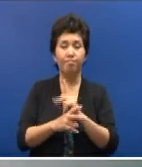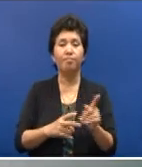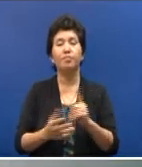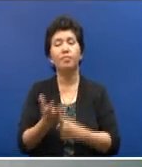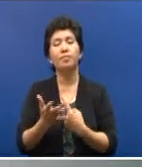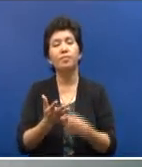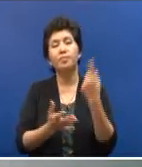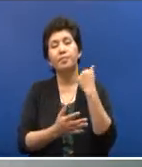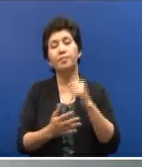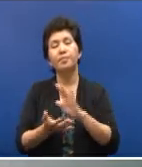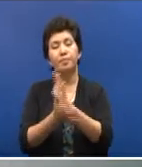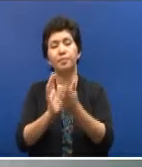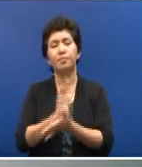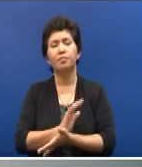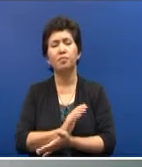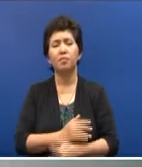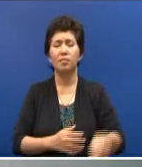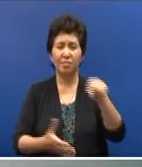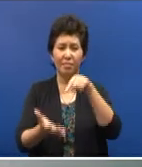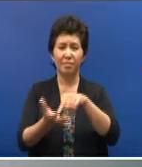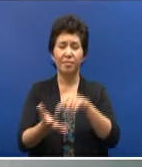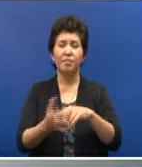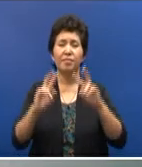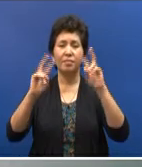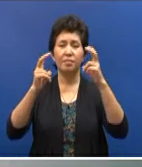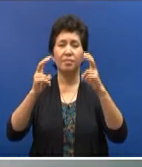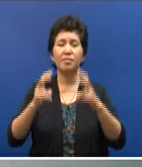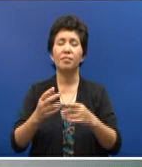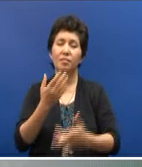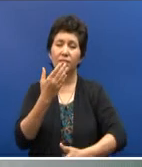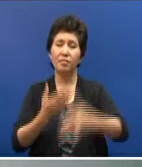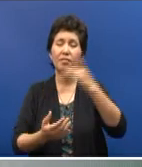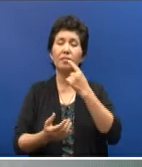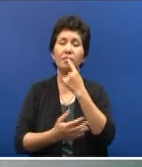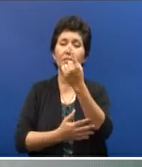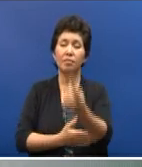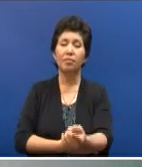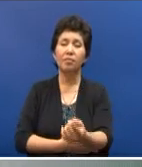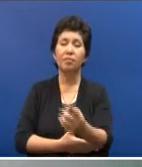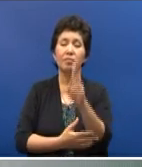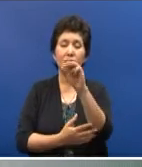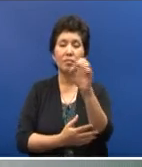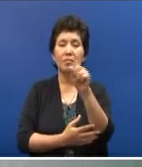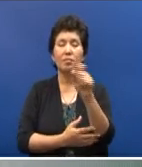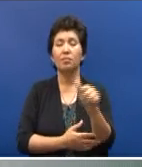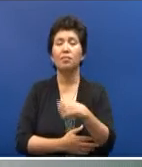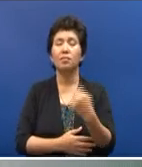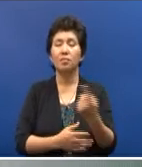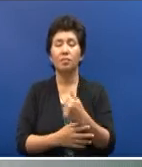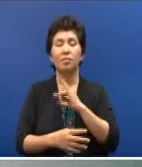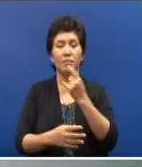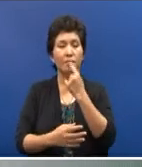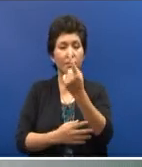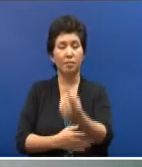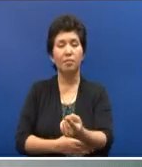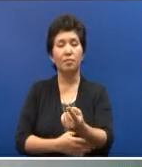beginning. Okay, so in this topic, earlier I have mentioned about Max Weber idea, whereby he